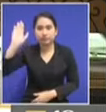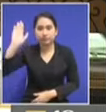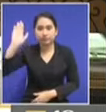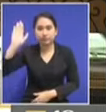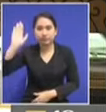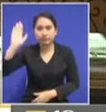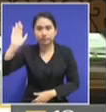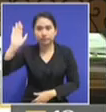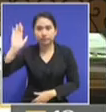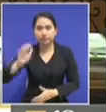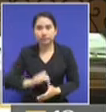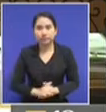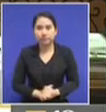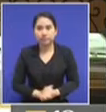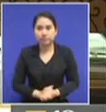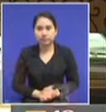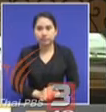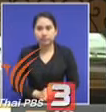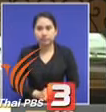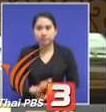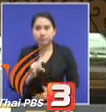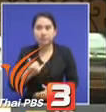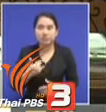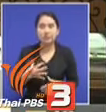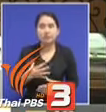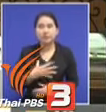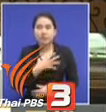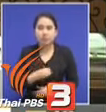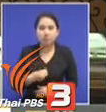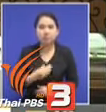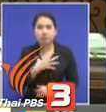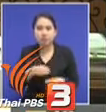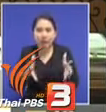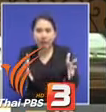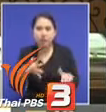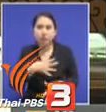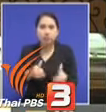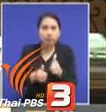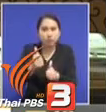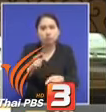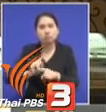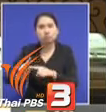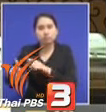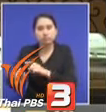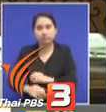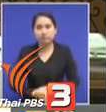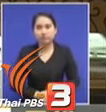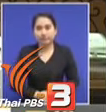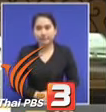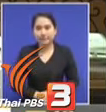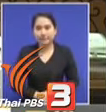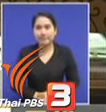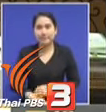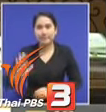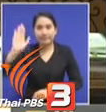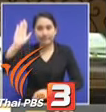be by roll call. So each members of the parliament will be called upon to cast the